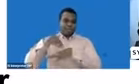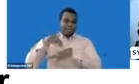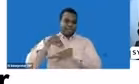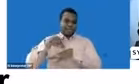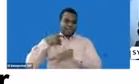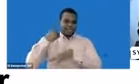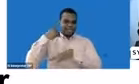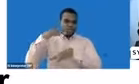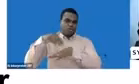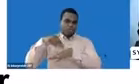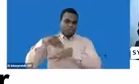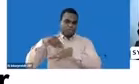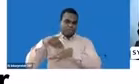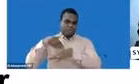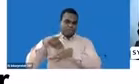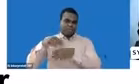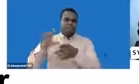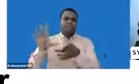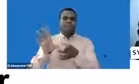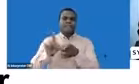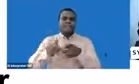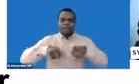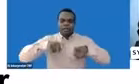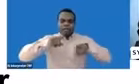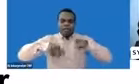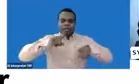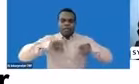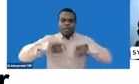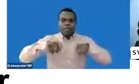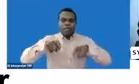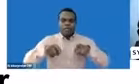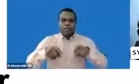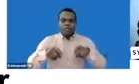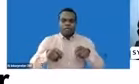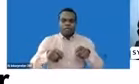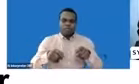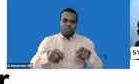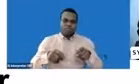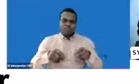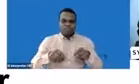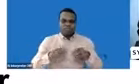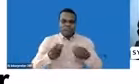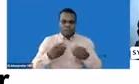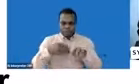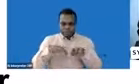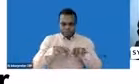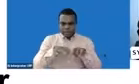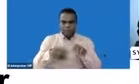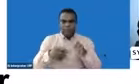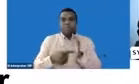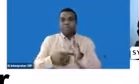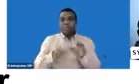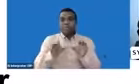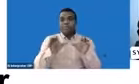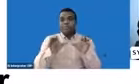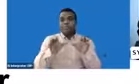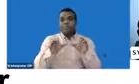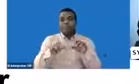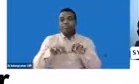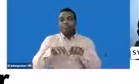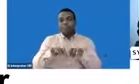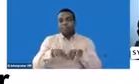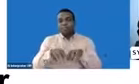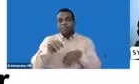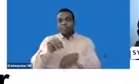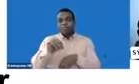with these combinations, you can significantly reduce the time spent on repetitive tasks, allowing you to be more productive. So that was more like a comment